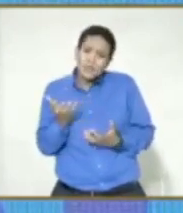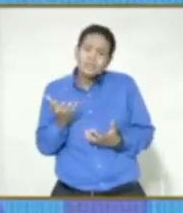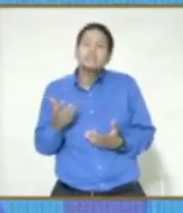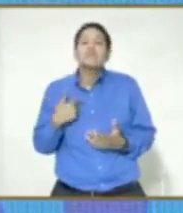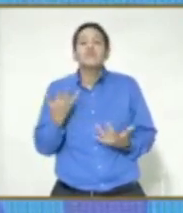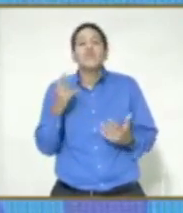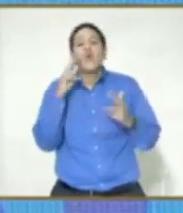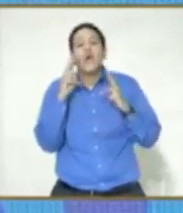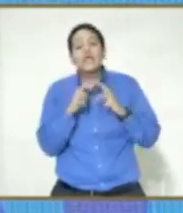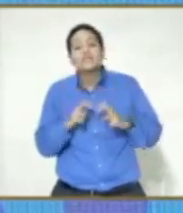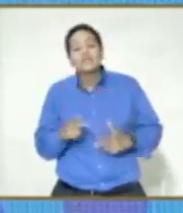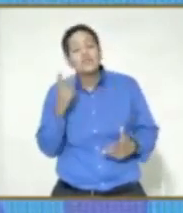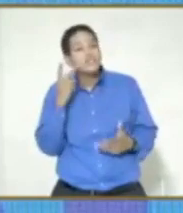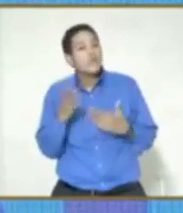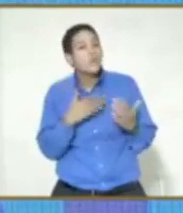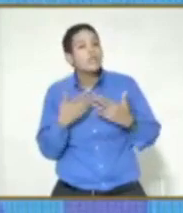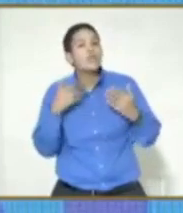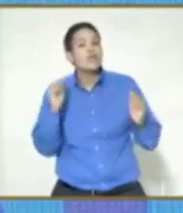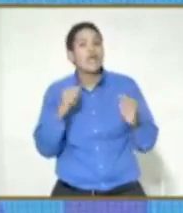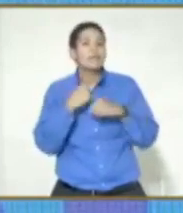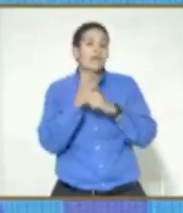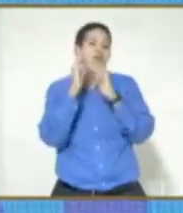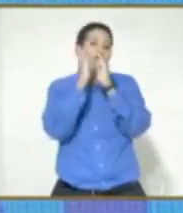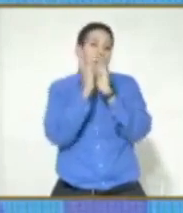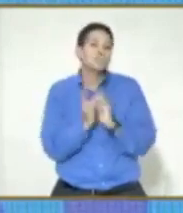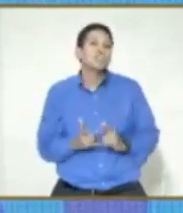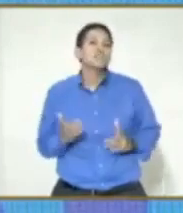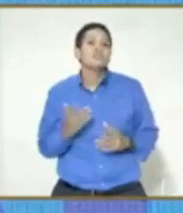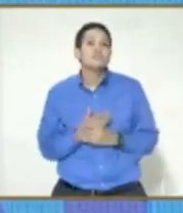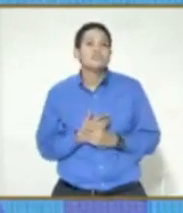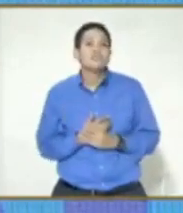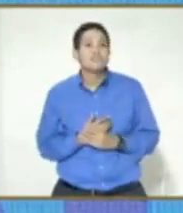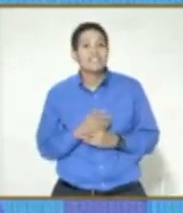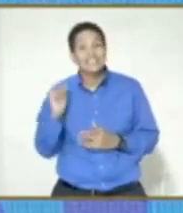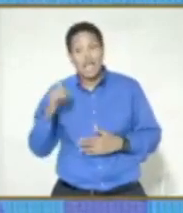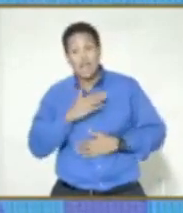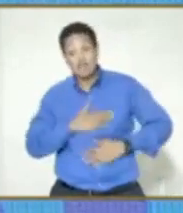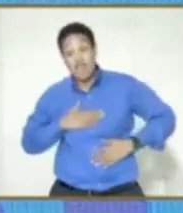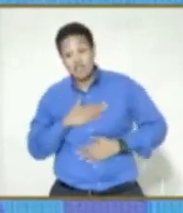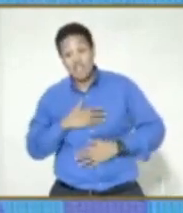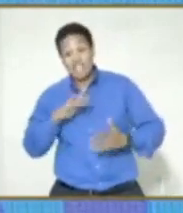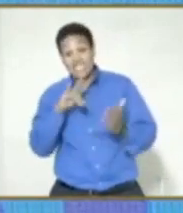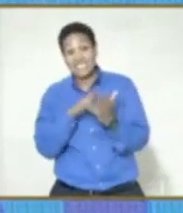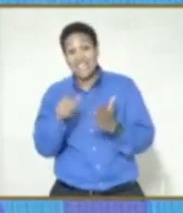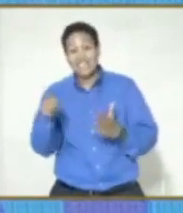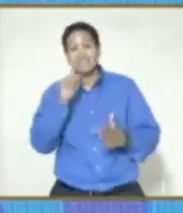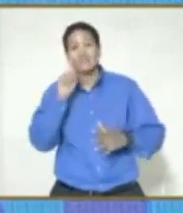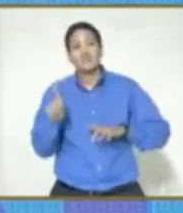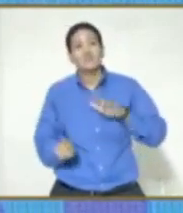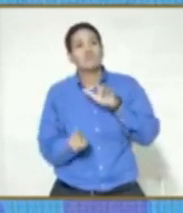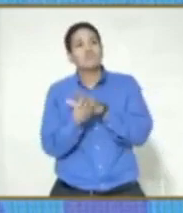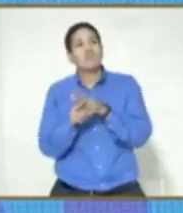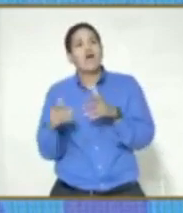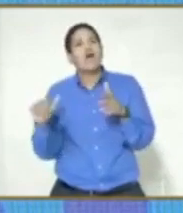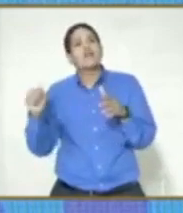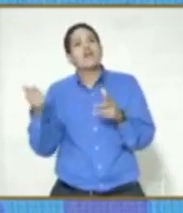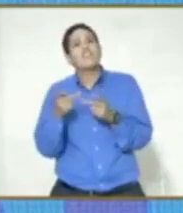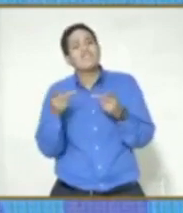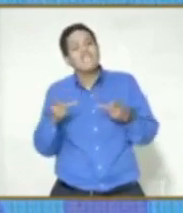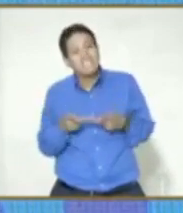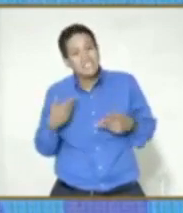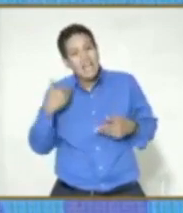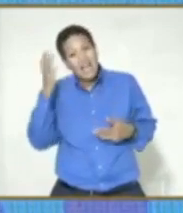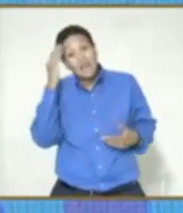not we can make some adjustments to that recreation center to erect another facility. I know